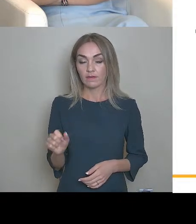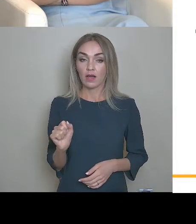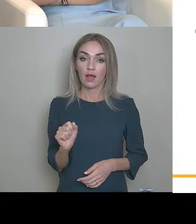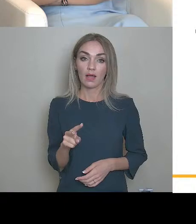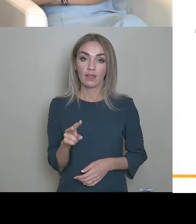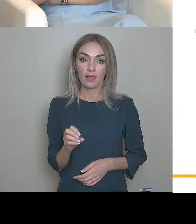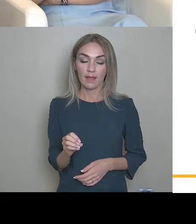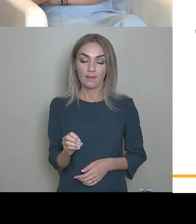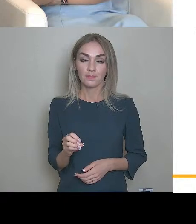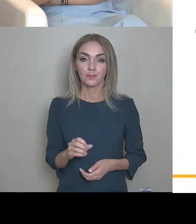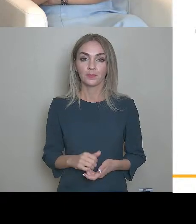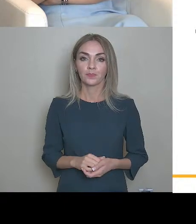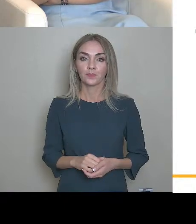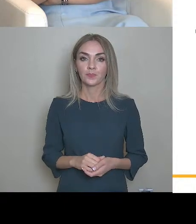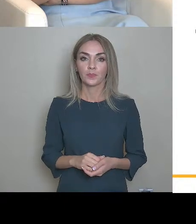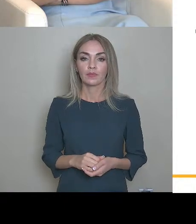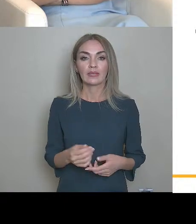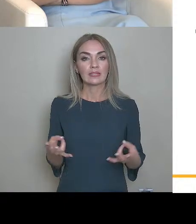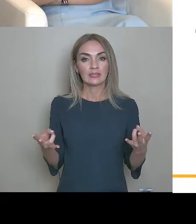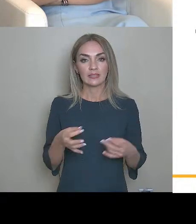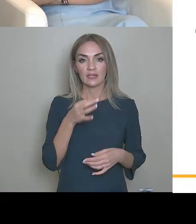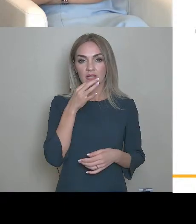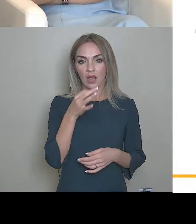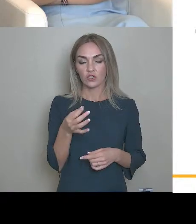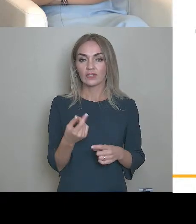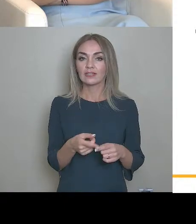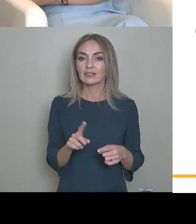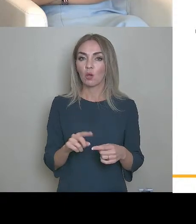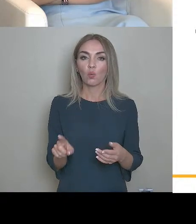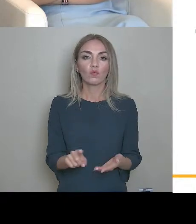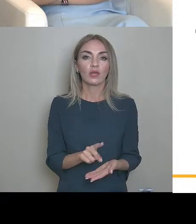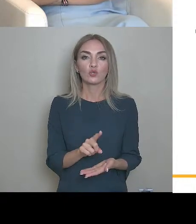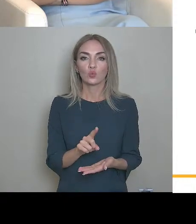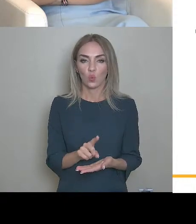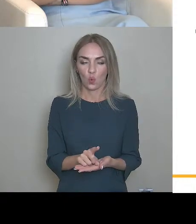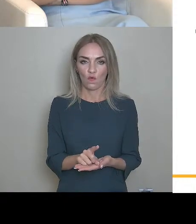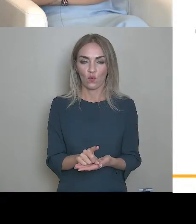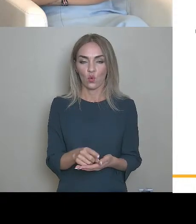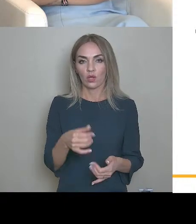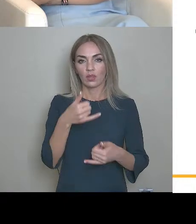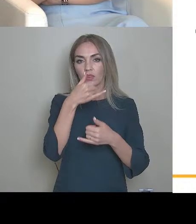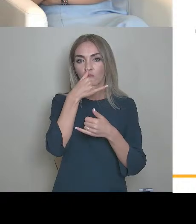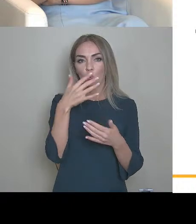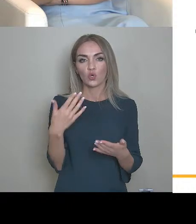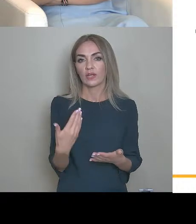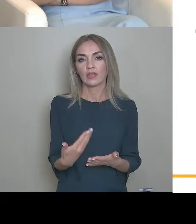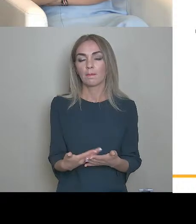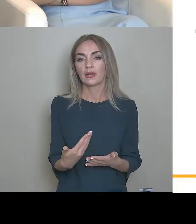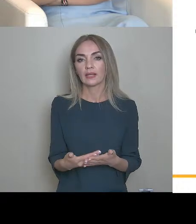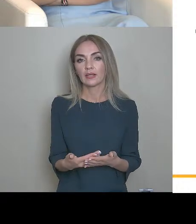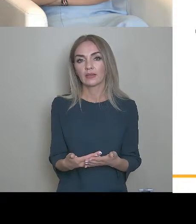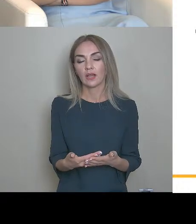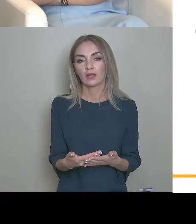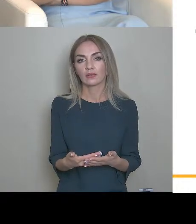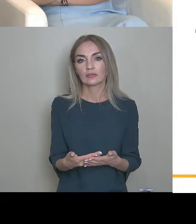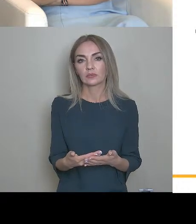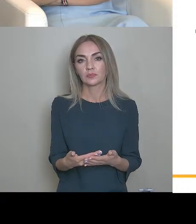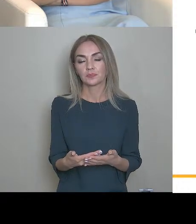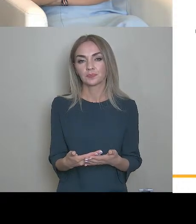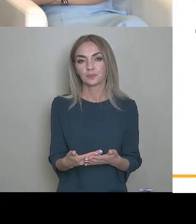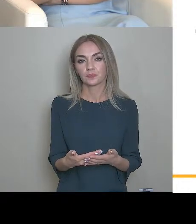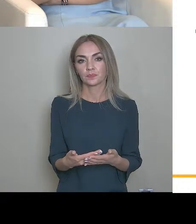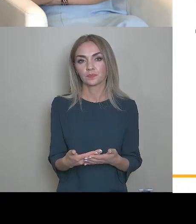candidates. But we have to underscore that this is a mandatory requirement. It is